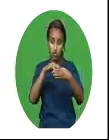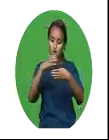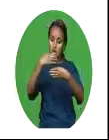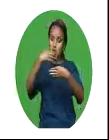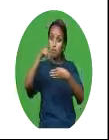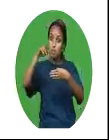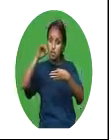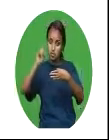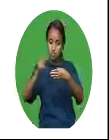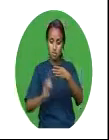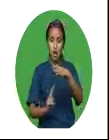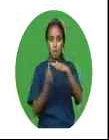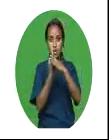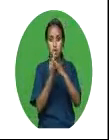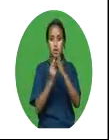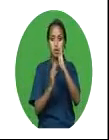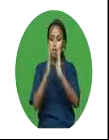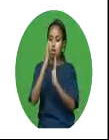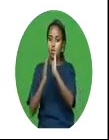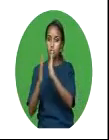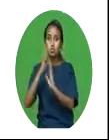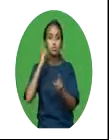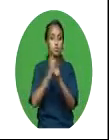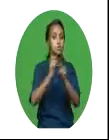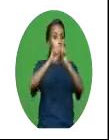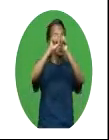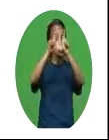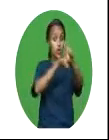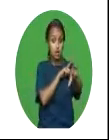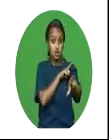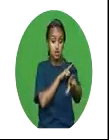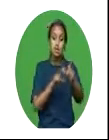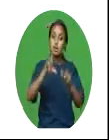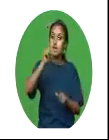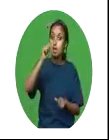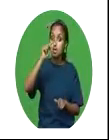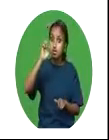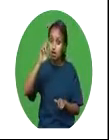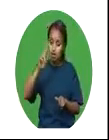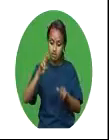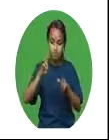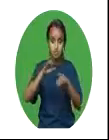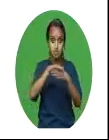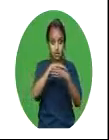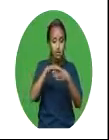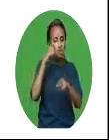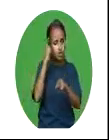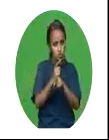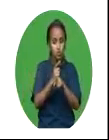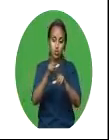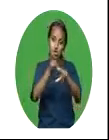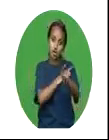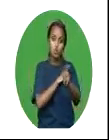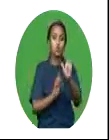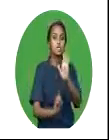appear parallel to each other and are true length. The lateral edges are also true lengths in the